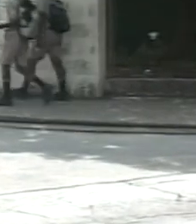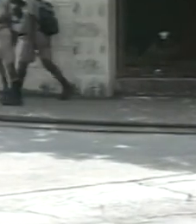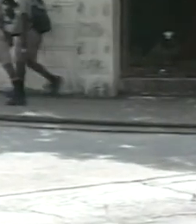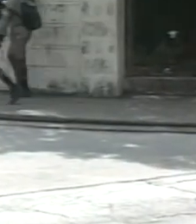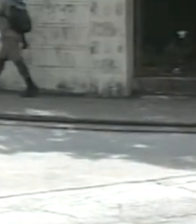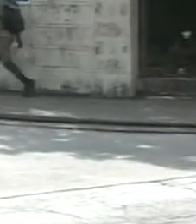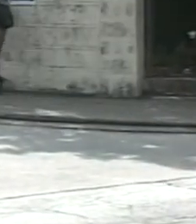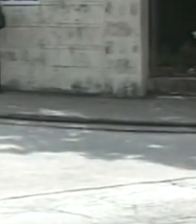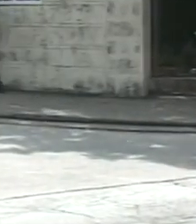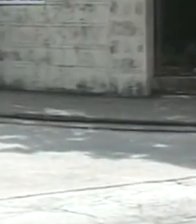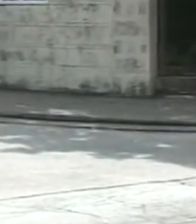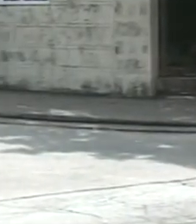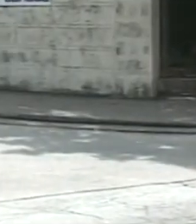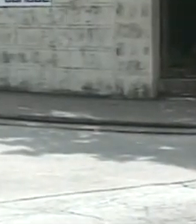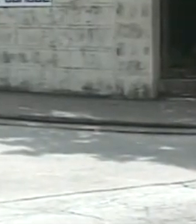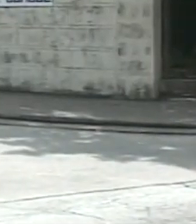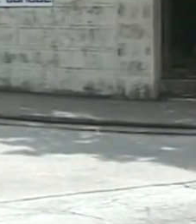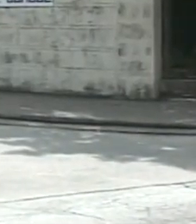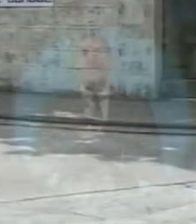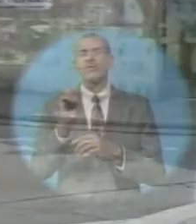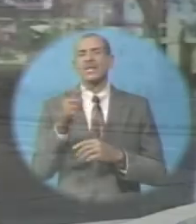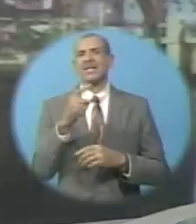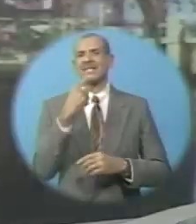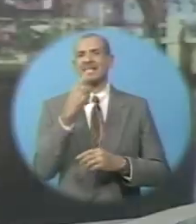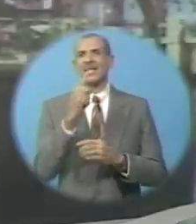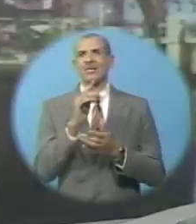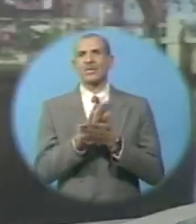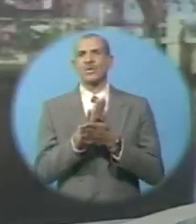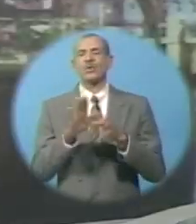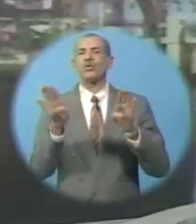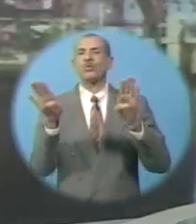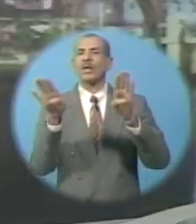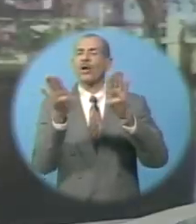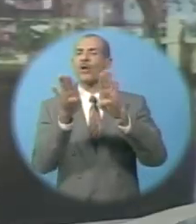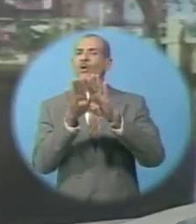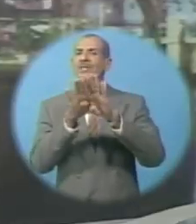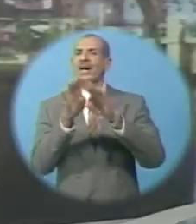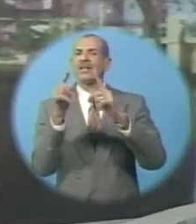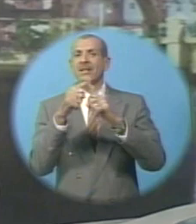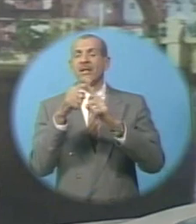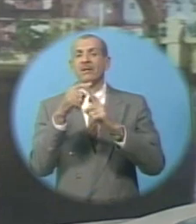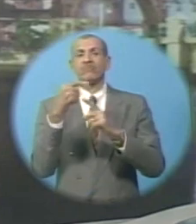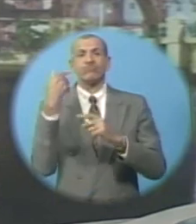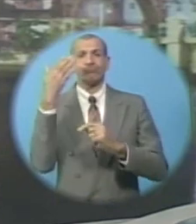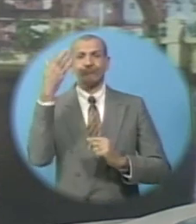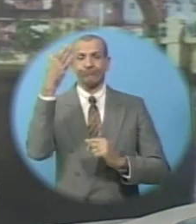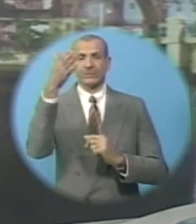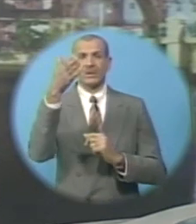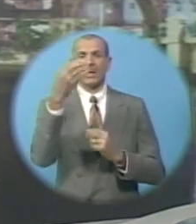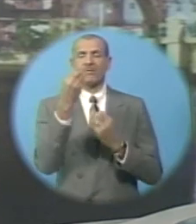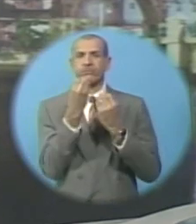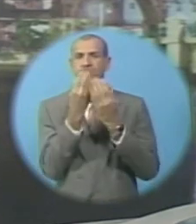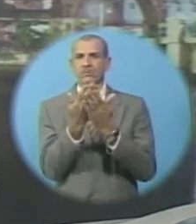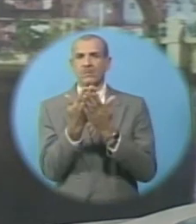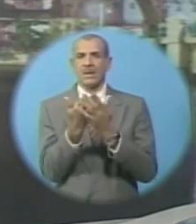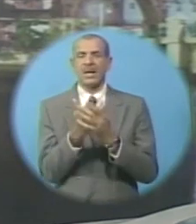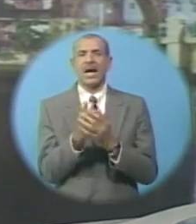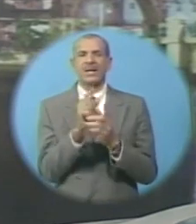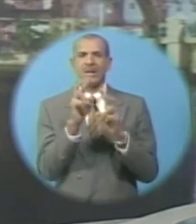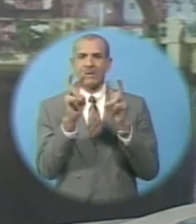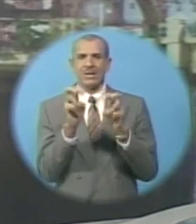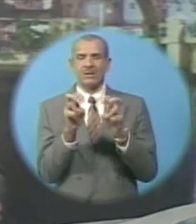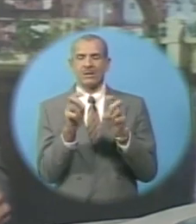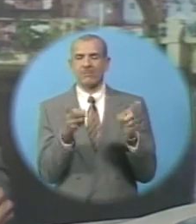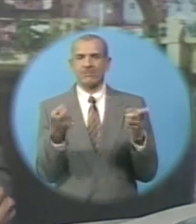continue. The Ministry of Education says the school will remain closed until further notice to allow officials to investigate the